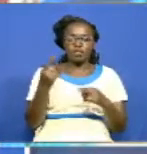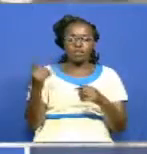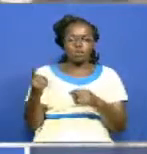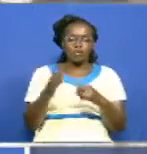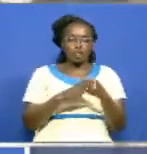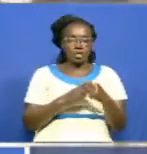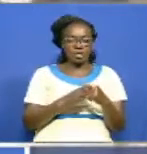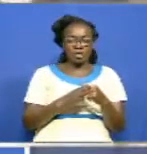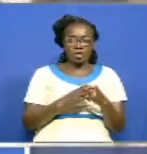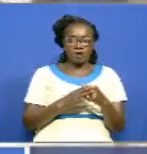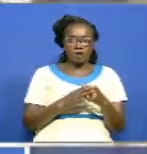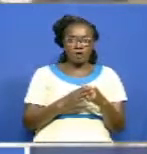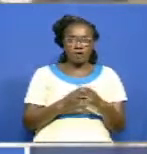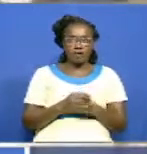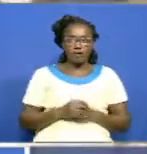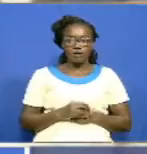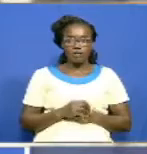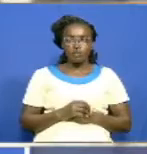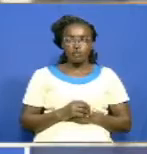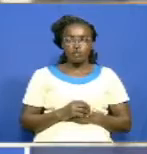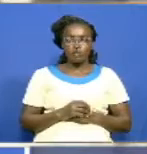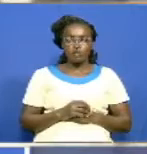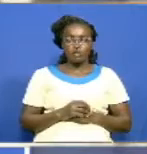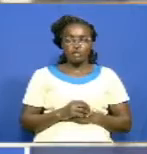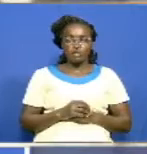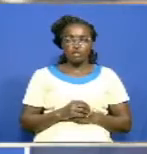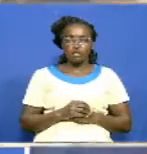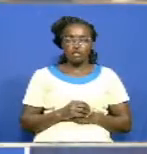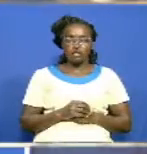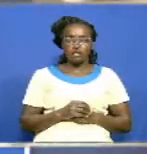5,119. Nancy Okware with the details.